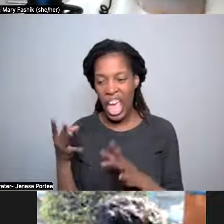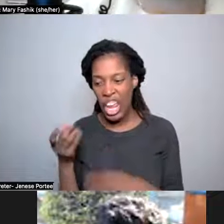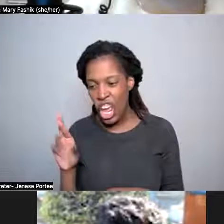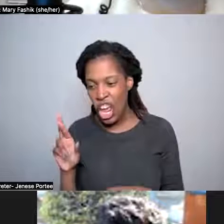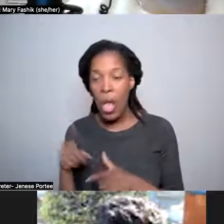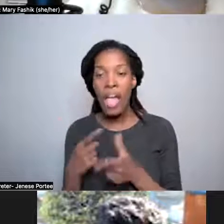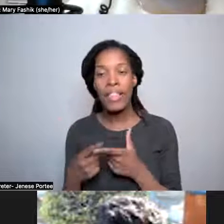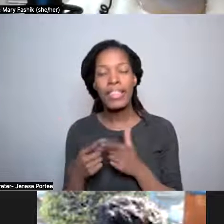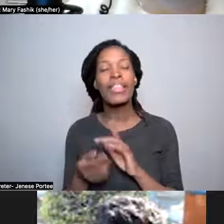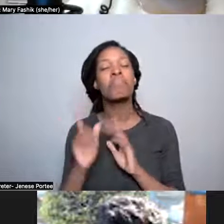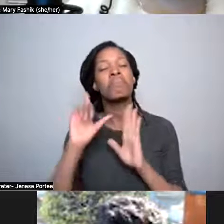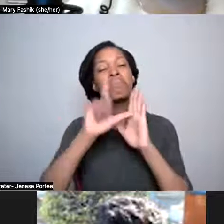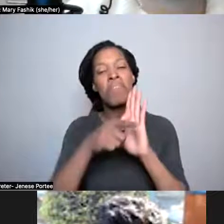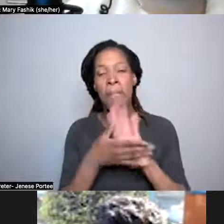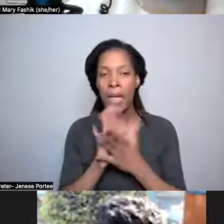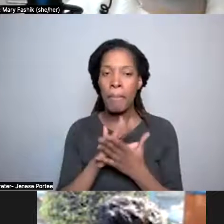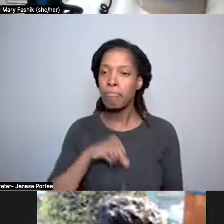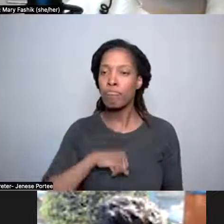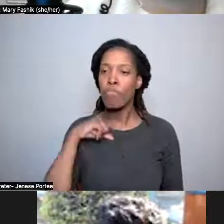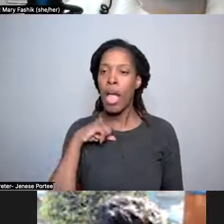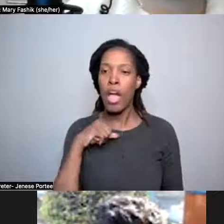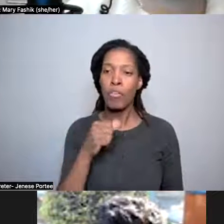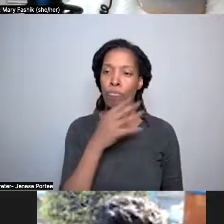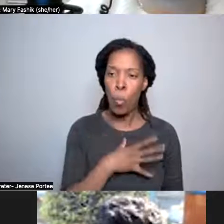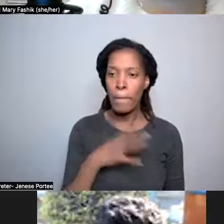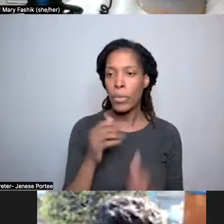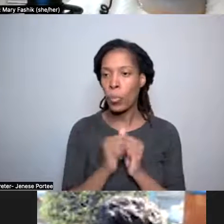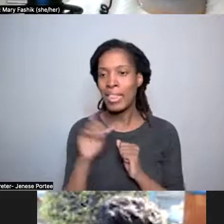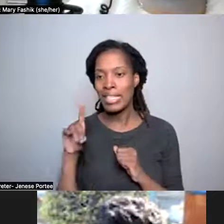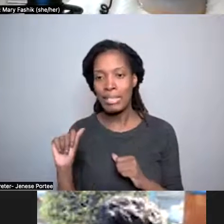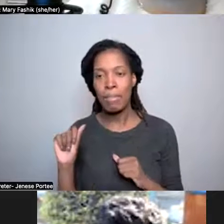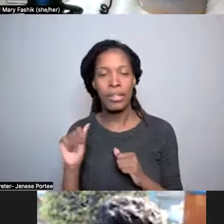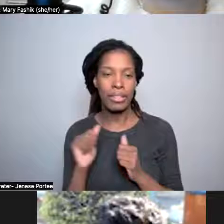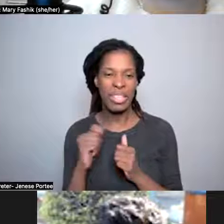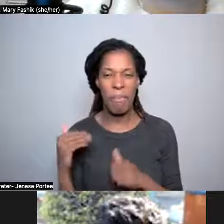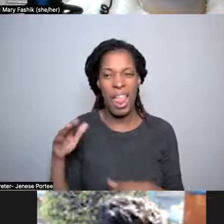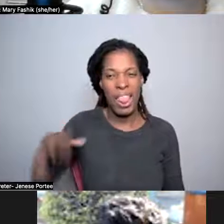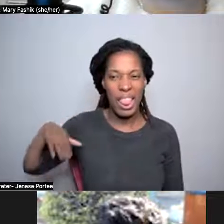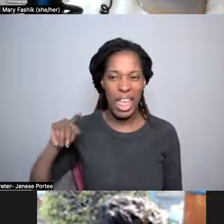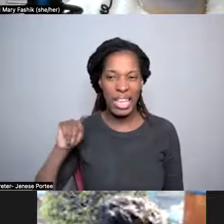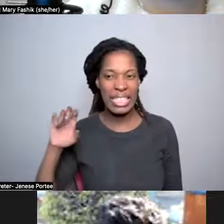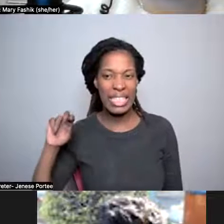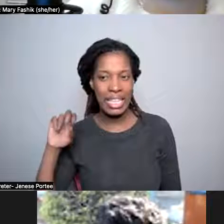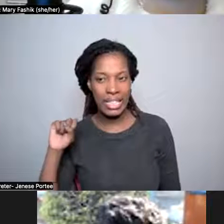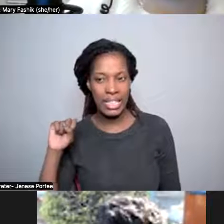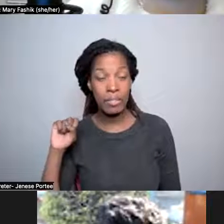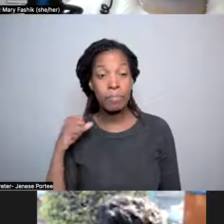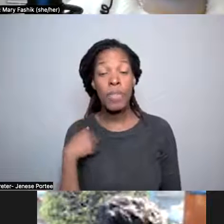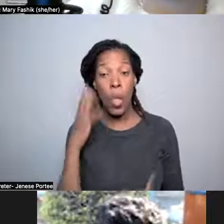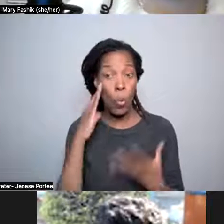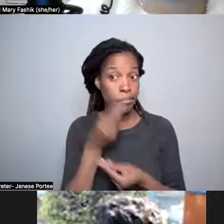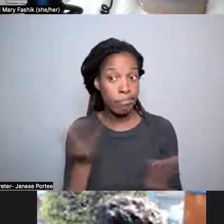as a proud disabled woman or woman with a disability in my late teens. I just wanted to note that here in New